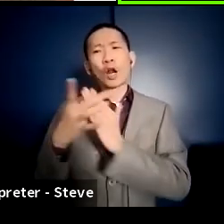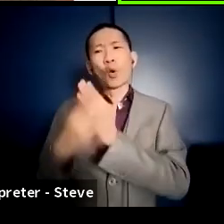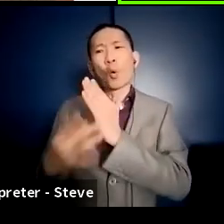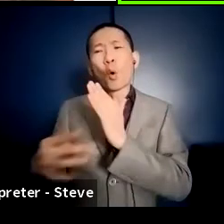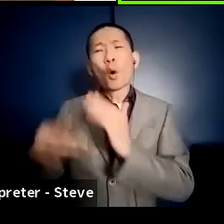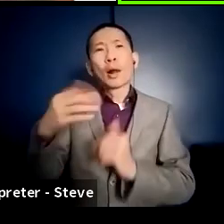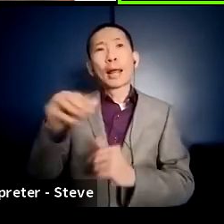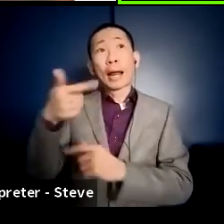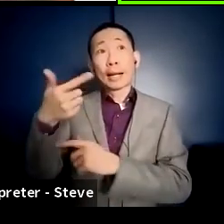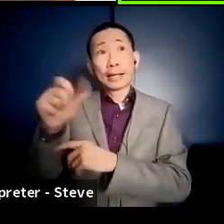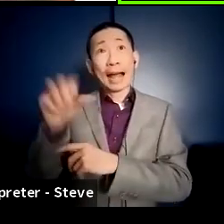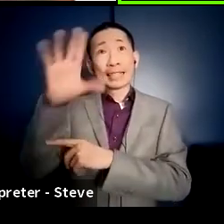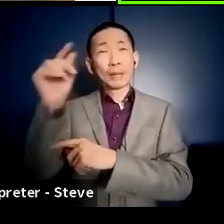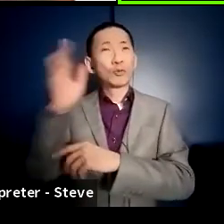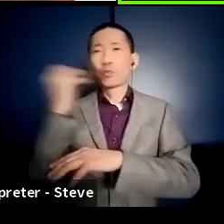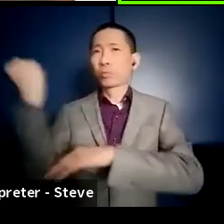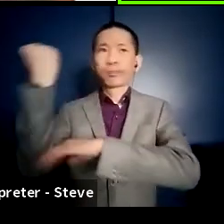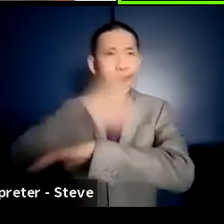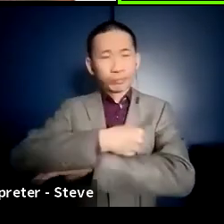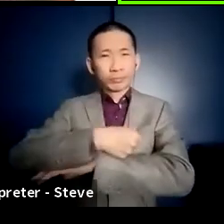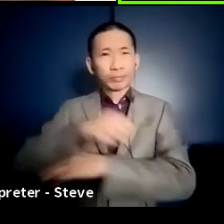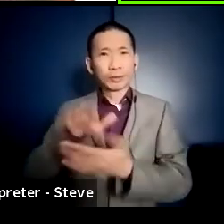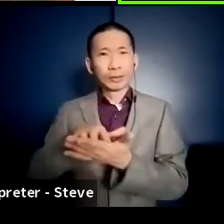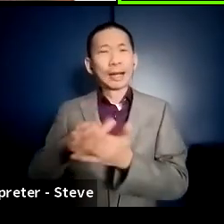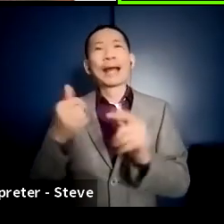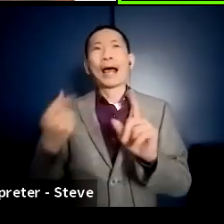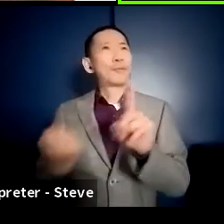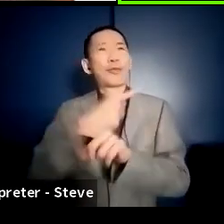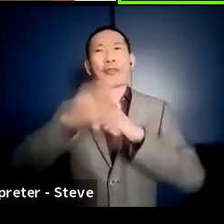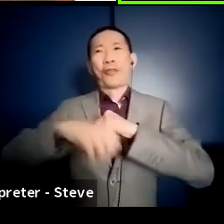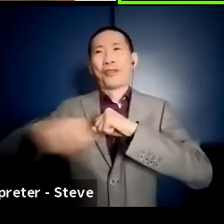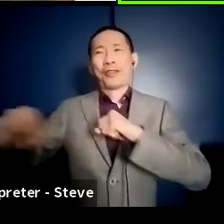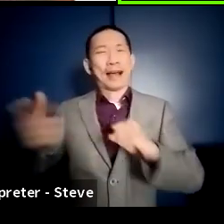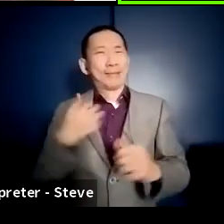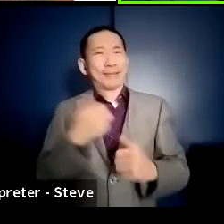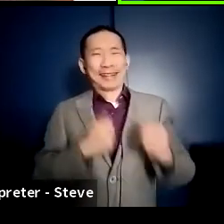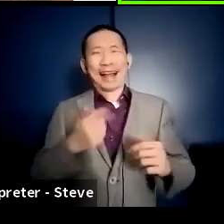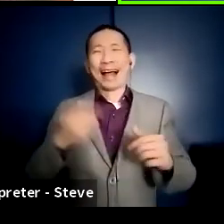to fall. They're going to be weak. Anyway, I'm sorry. Now I'm just going off. I'm just very excited about it.